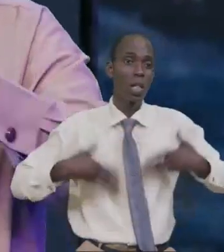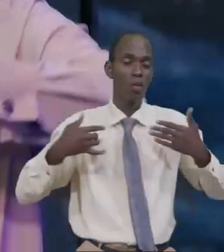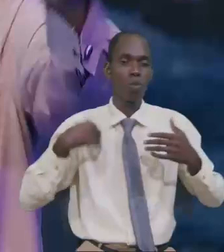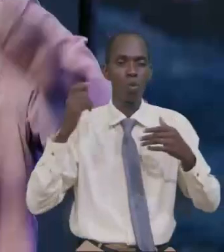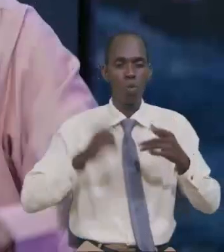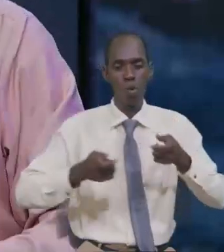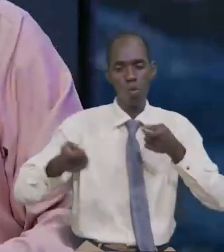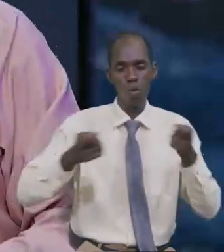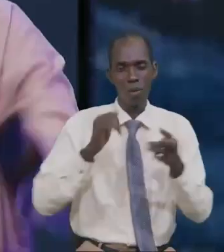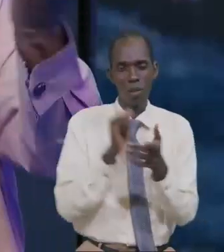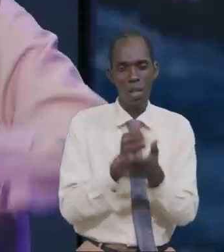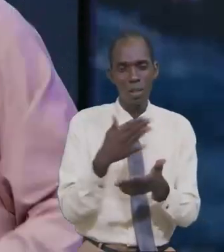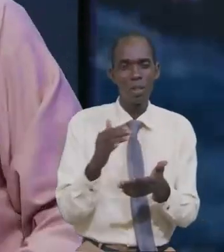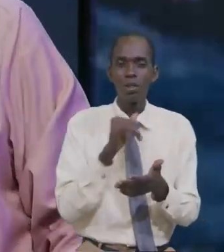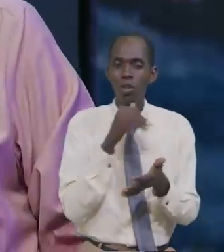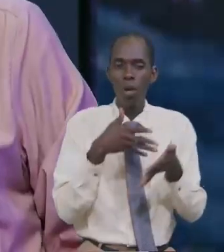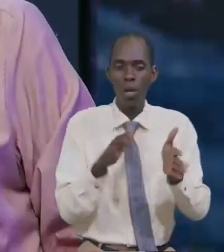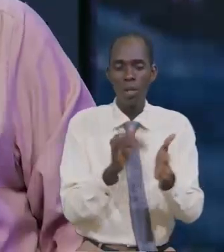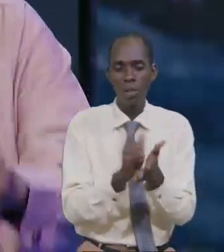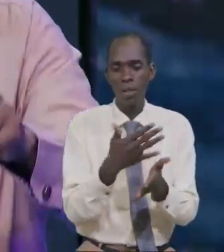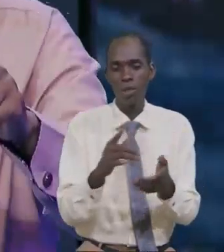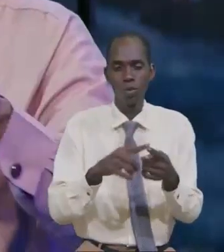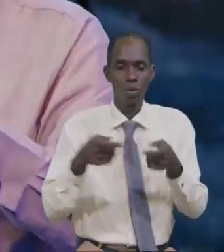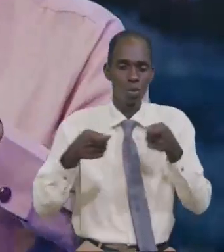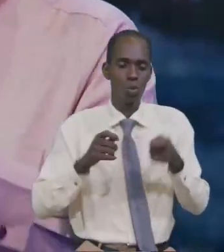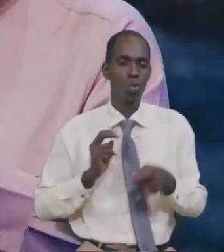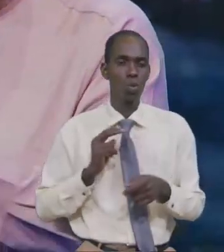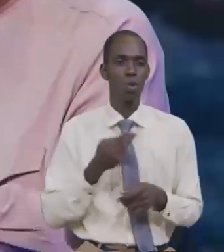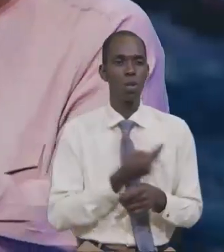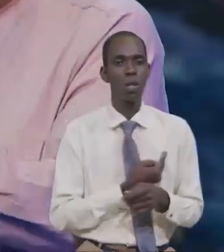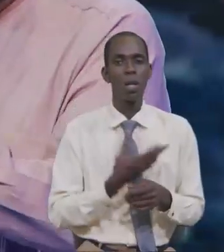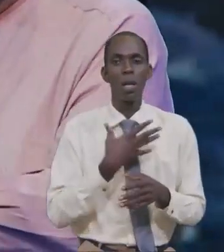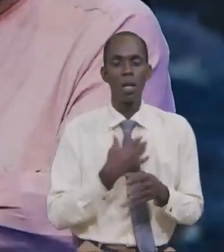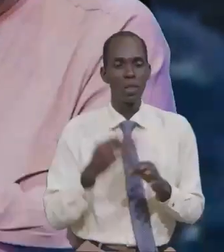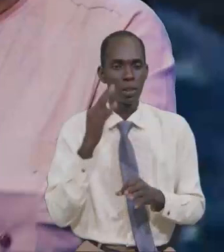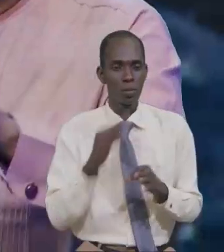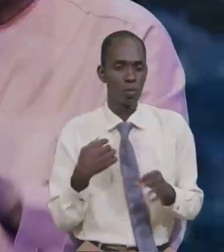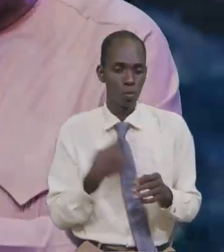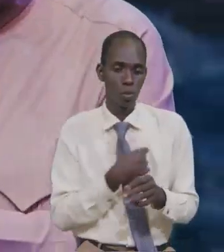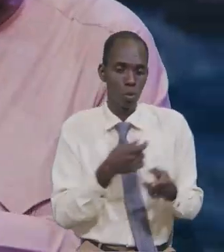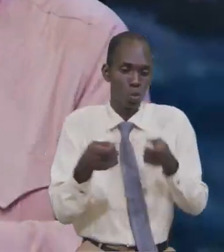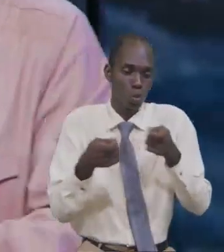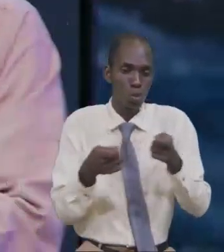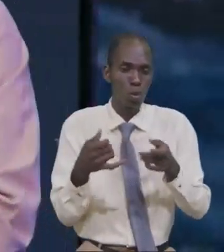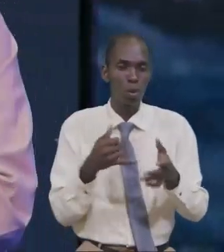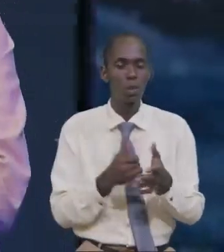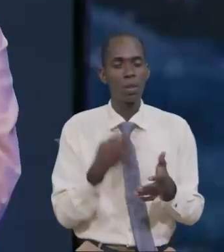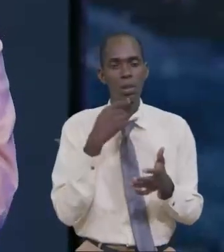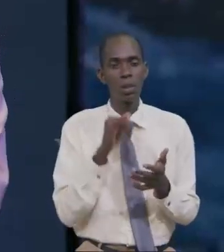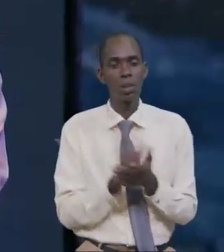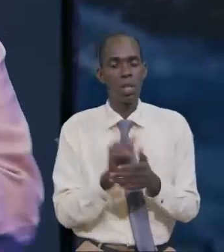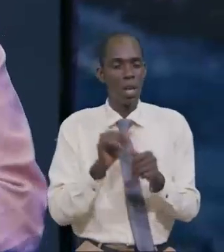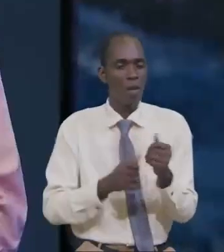one, meditate therein in the word of God day and night, that thou mayest observe to do according